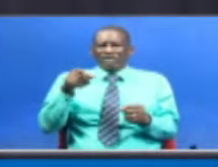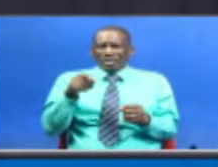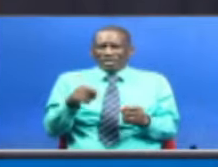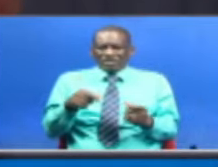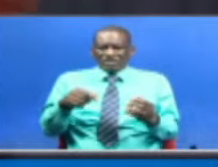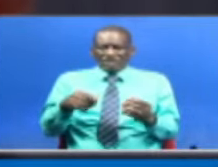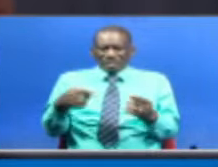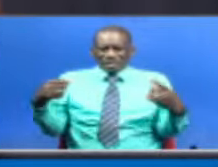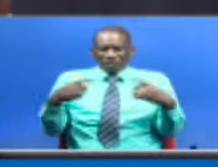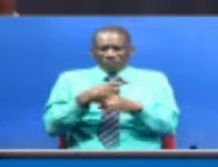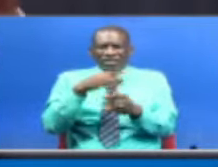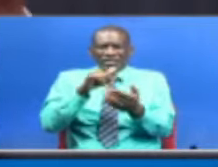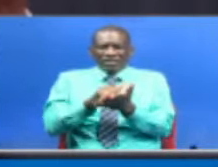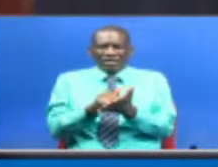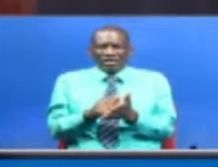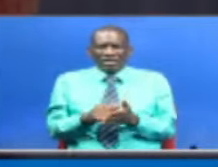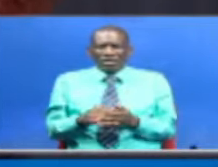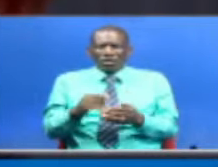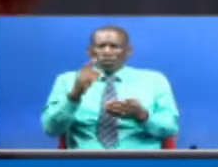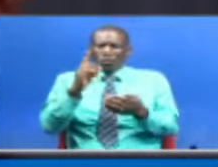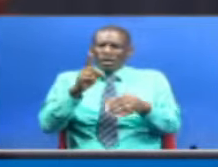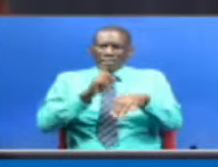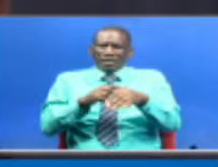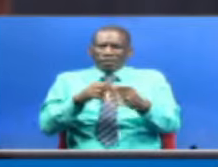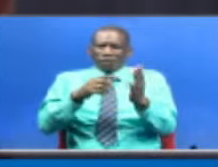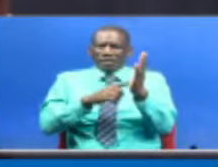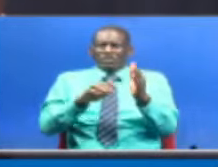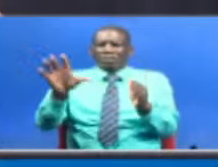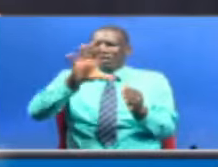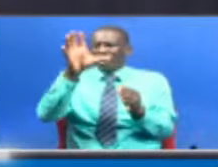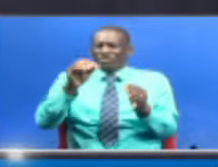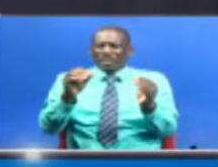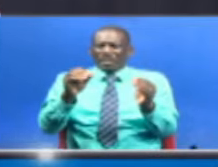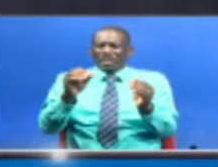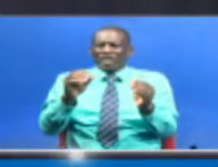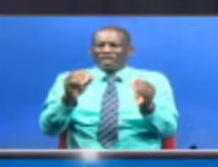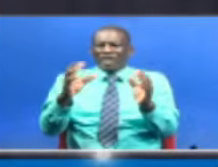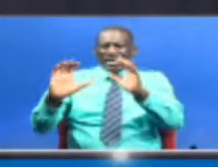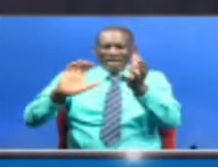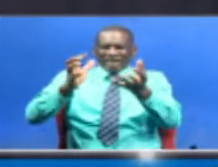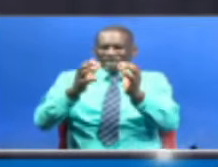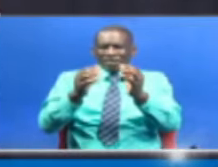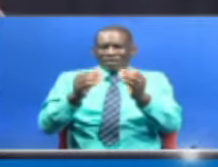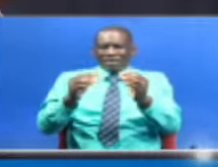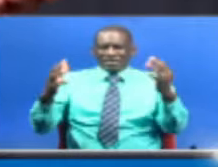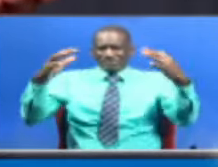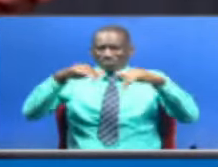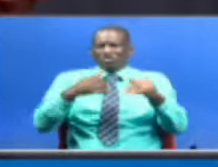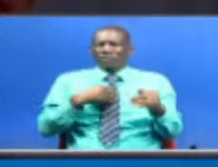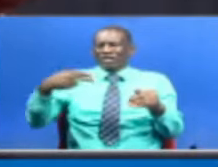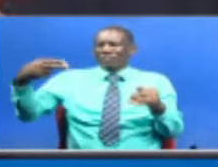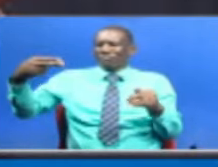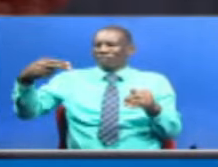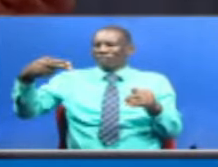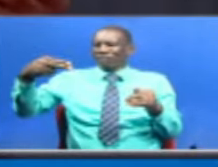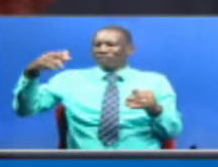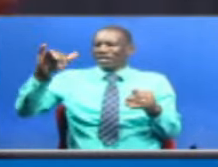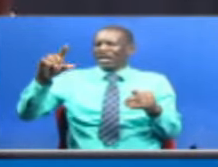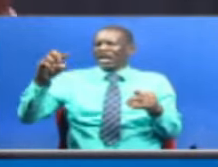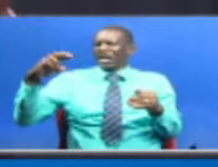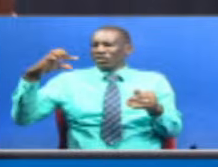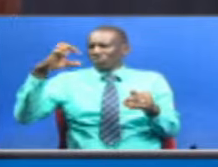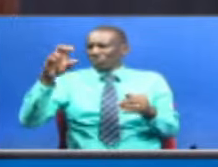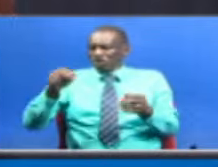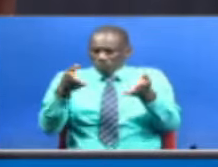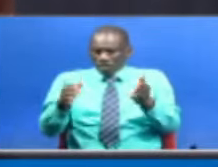differentiator here, because at a time like Africa Climate Summit, there's hydrogen today in the industry, but hydrogen which